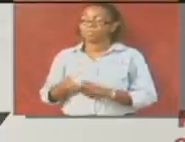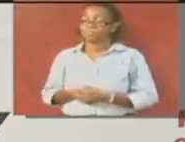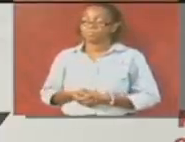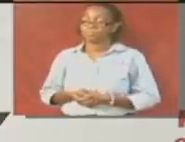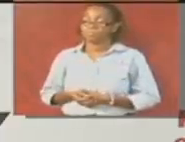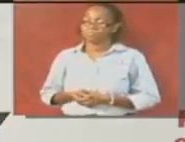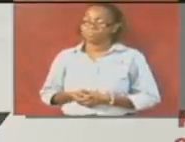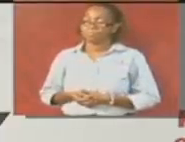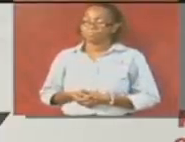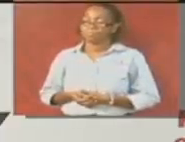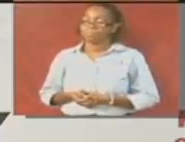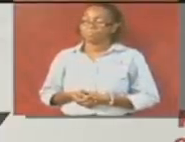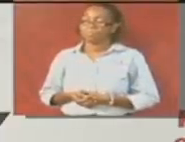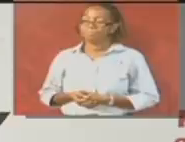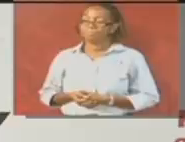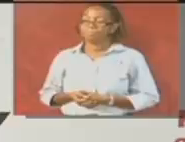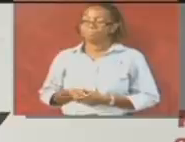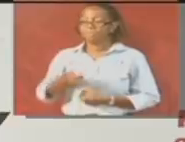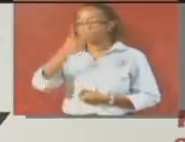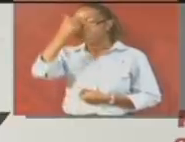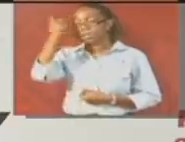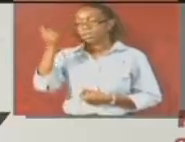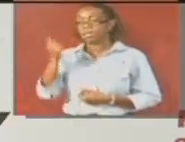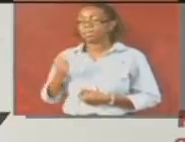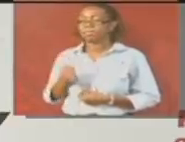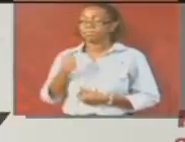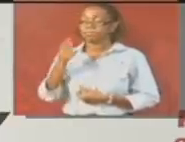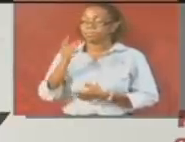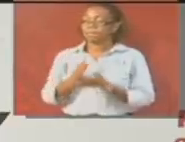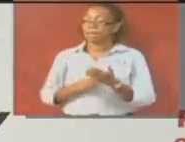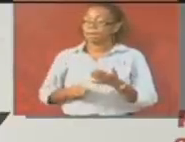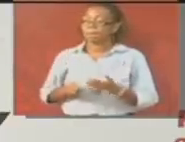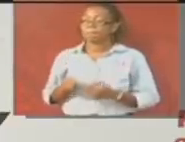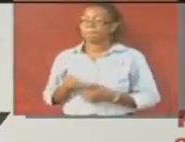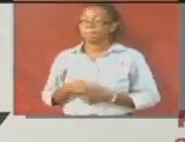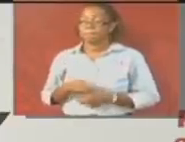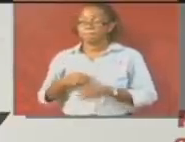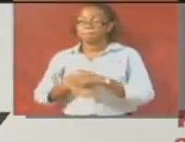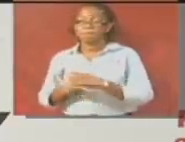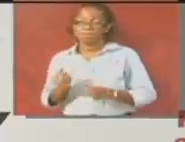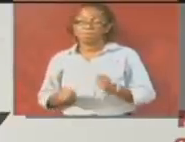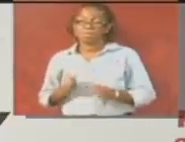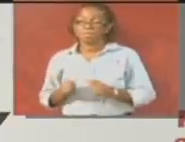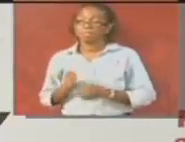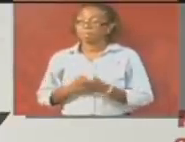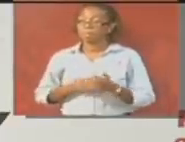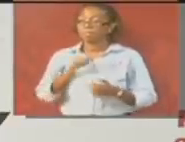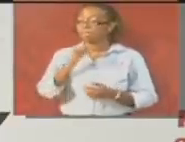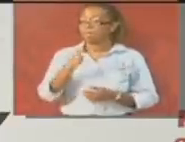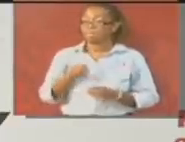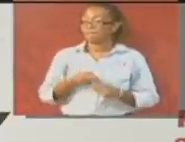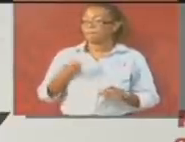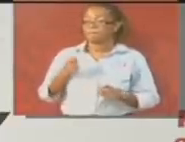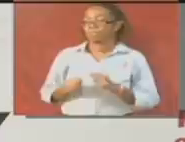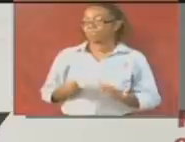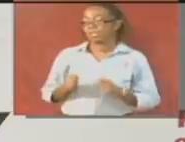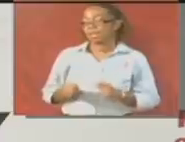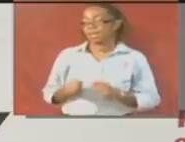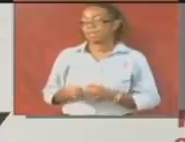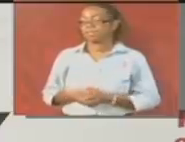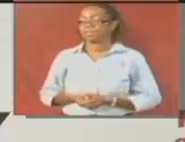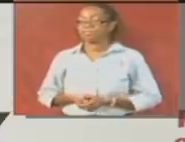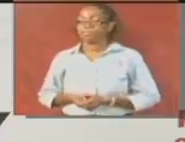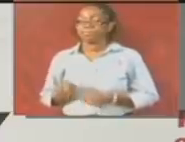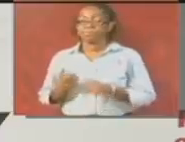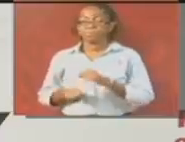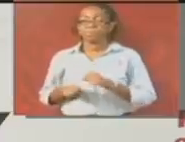both national and non-nationals listed among those who are P1 positive. And as we continue to monitor and